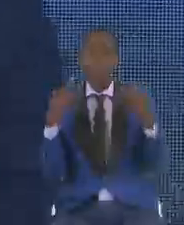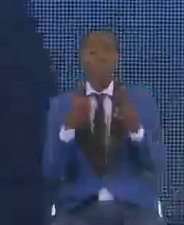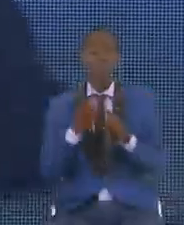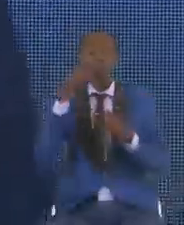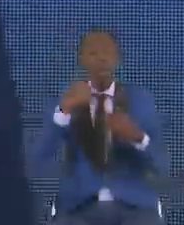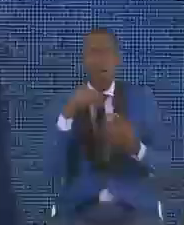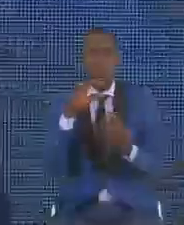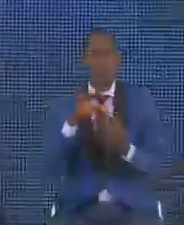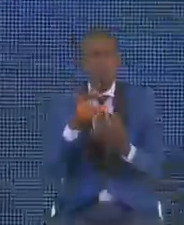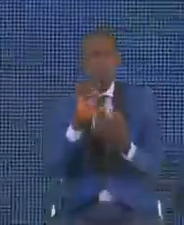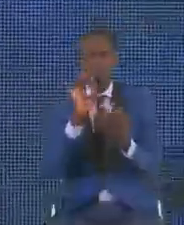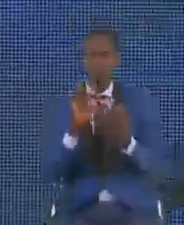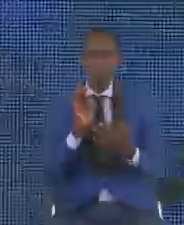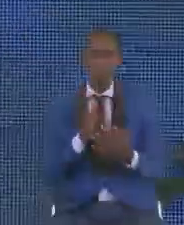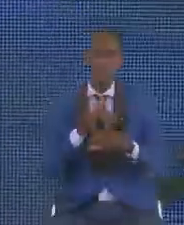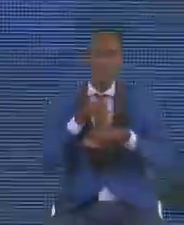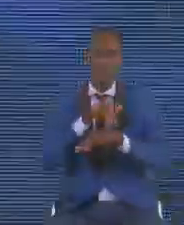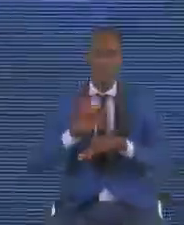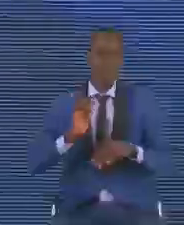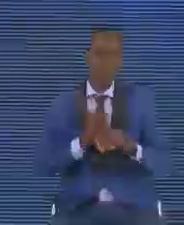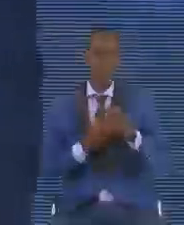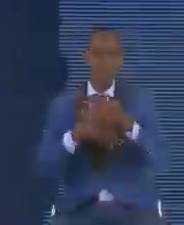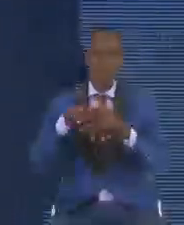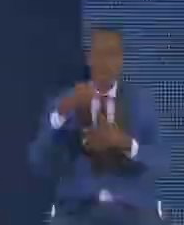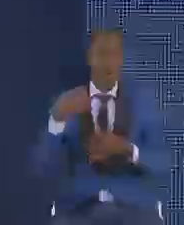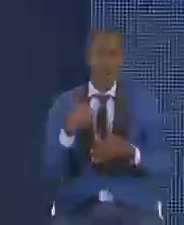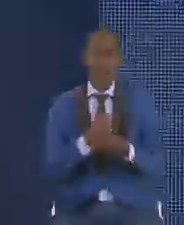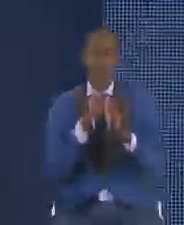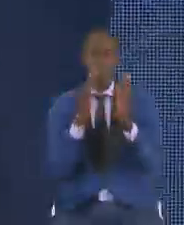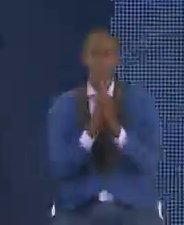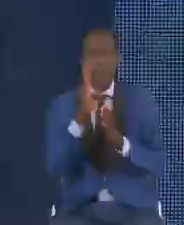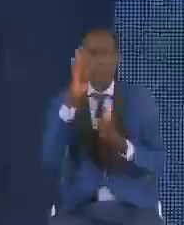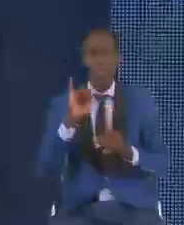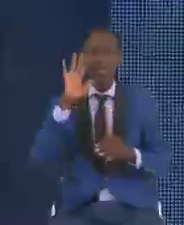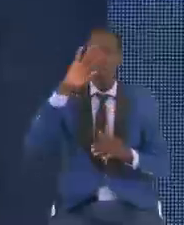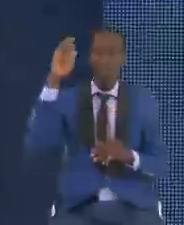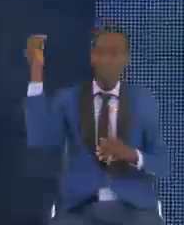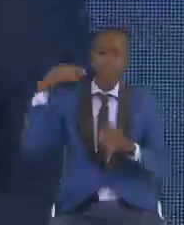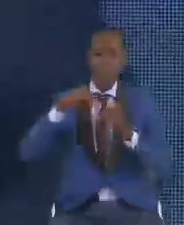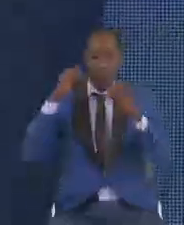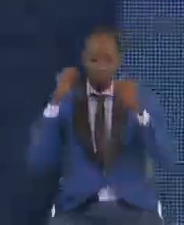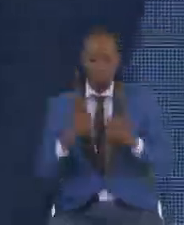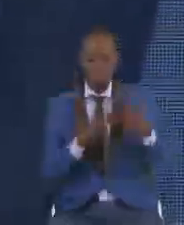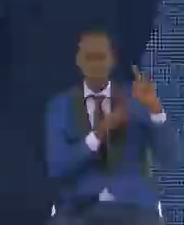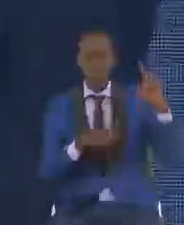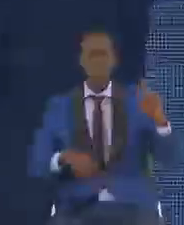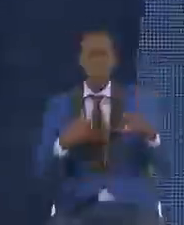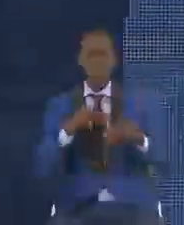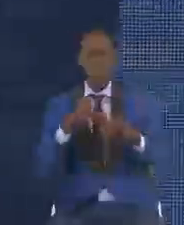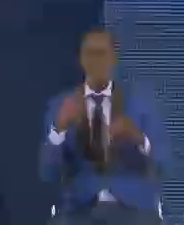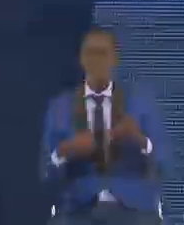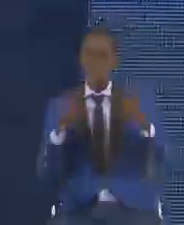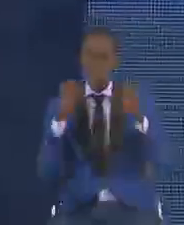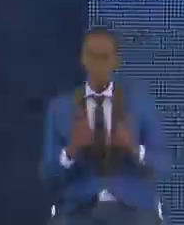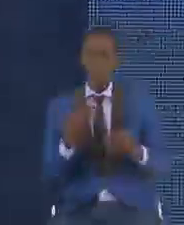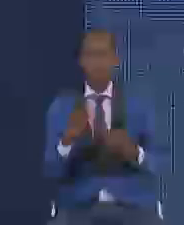as you are sending us forth, we pray by your grace, in the strength of the Lord, and in the power of the